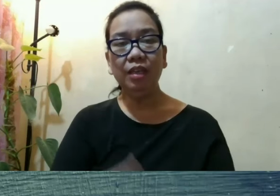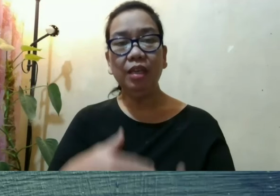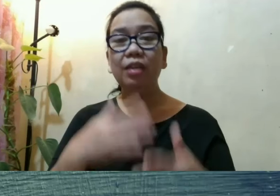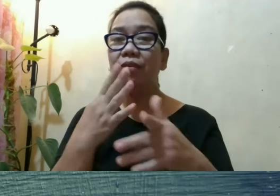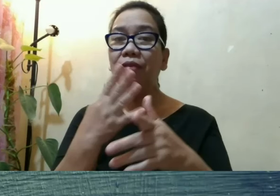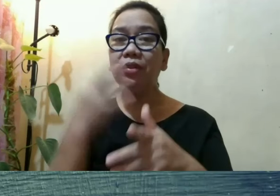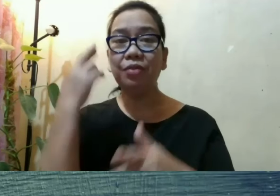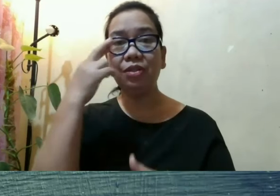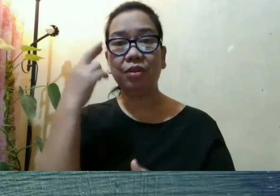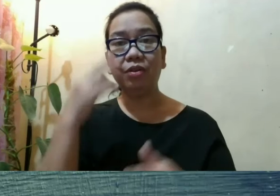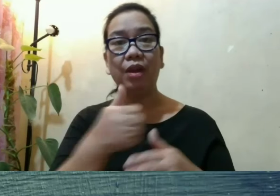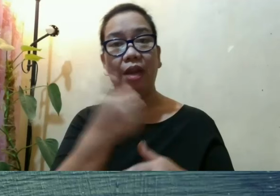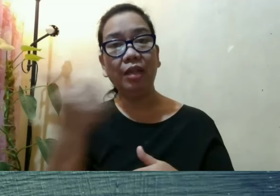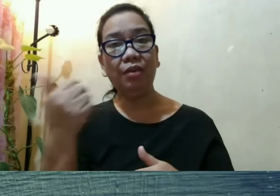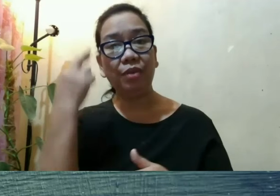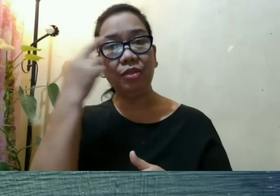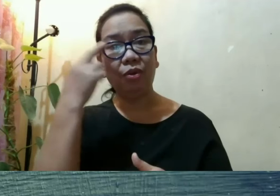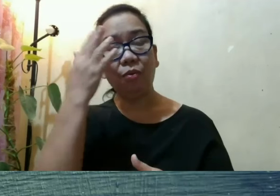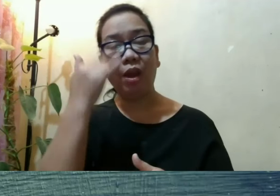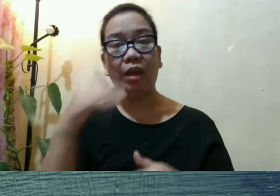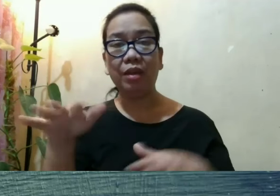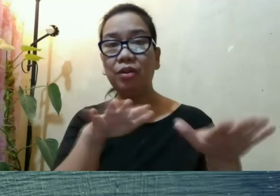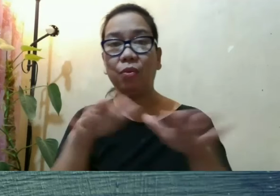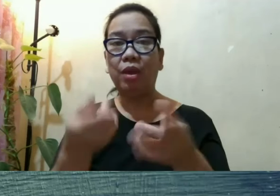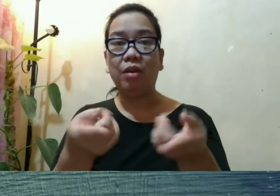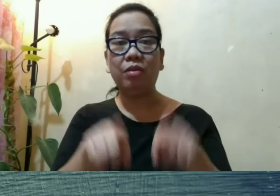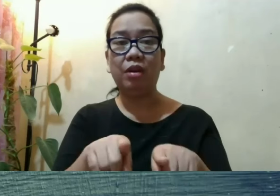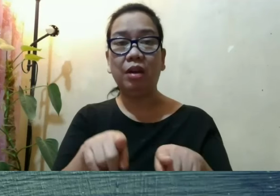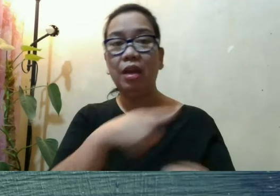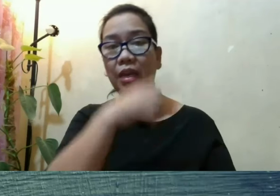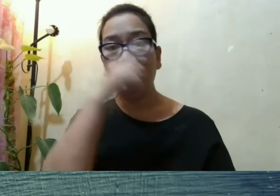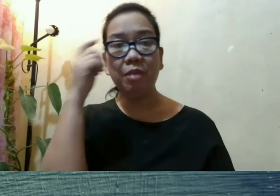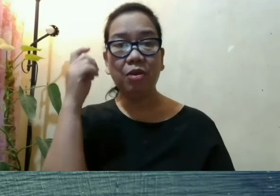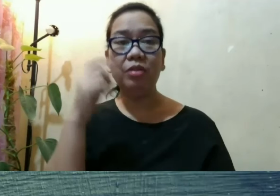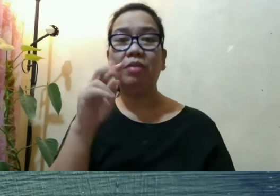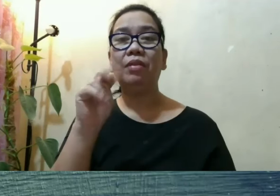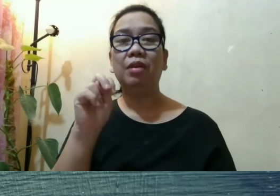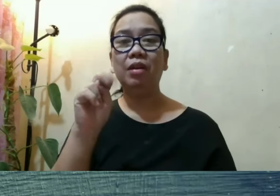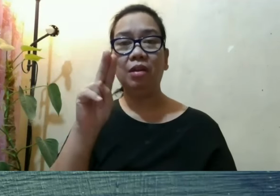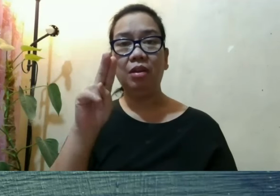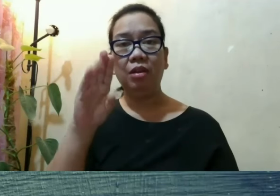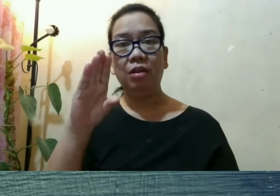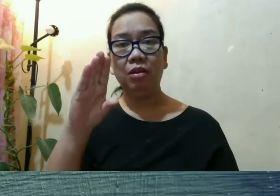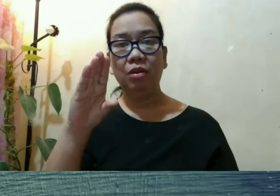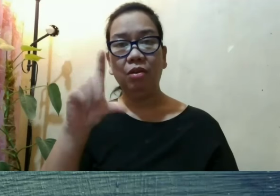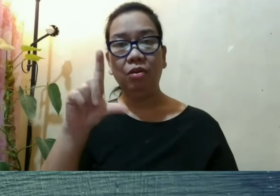Okay. The fourth reason or another reason why earthquake occur is because of the